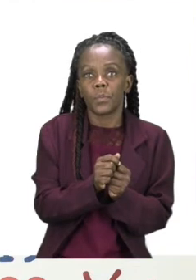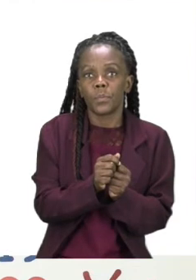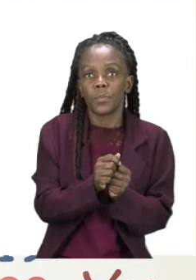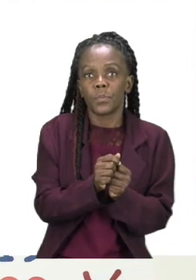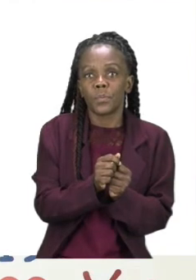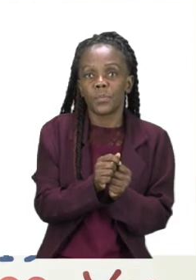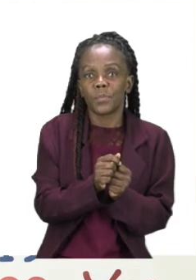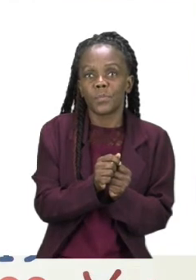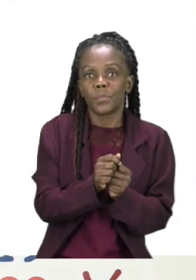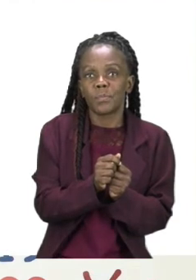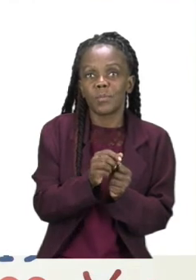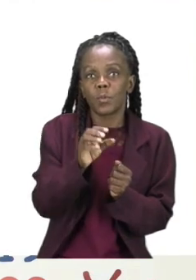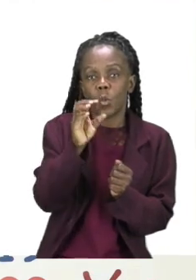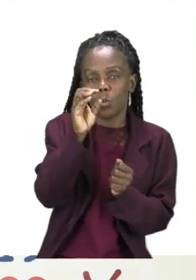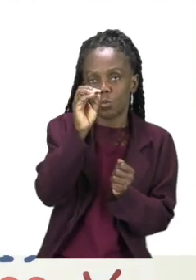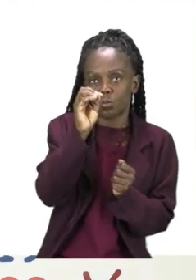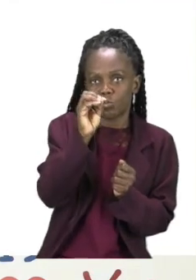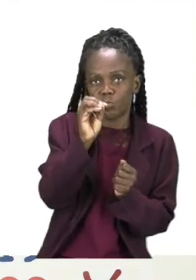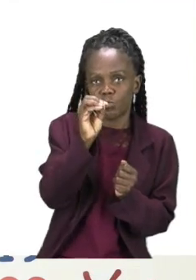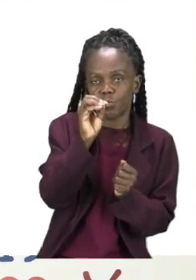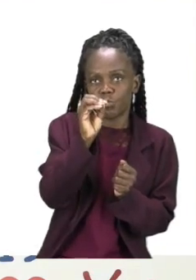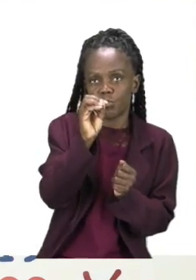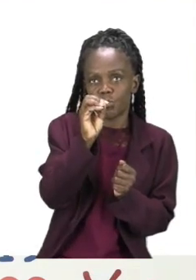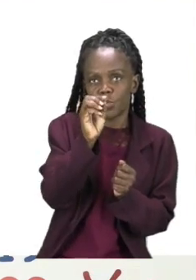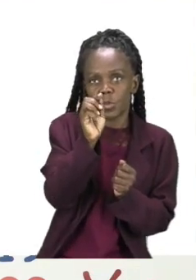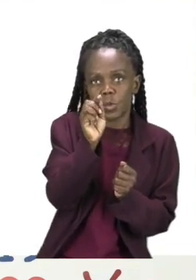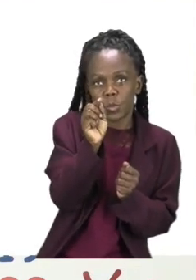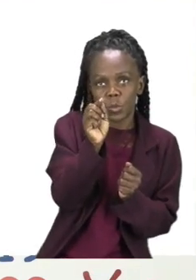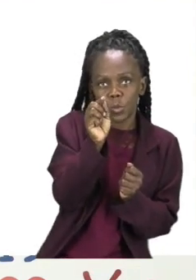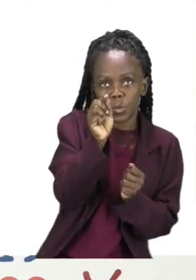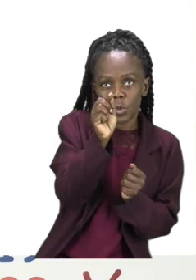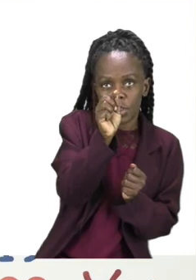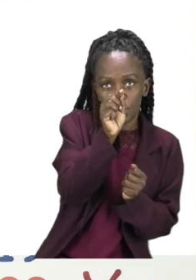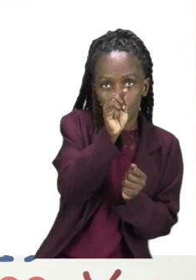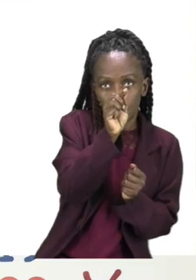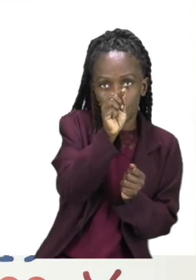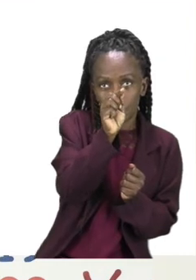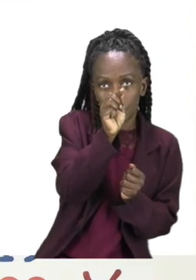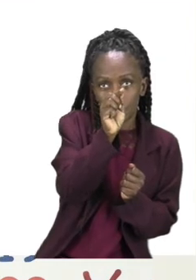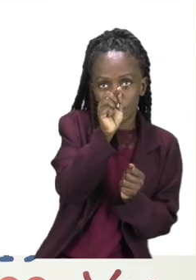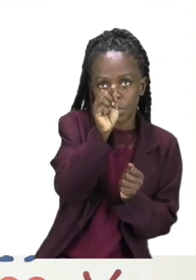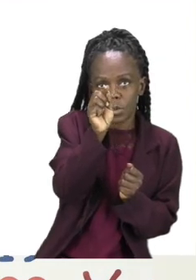Then we have our O. So we're going to go start and we go